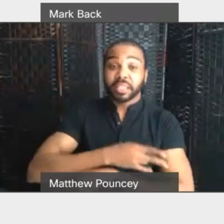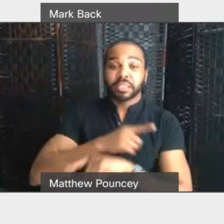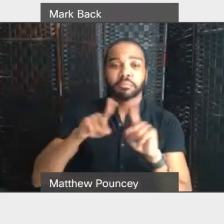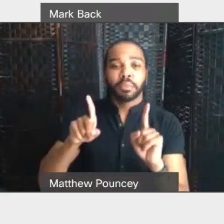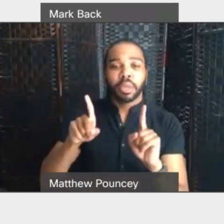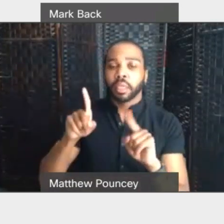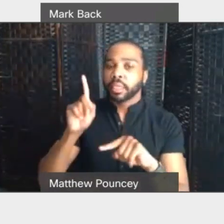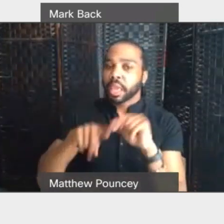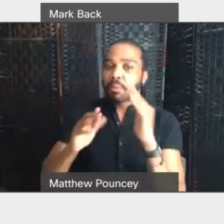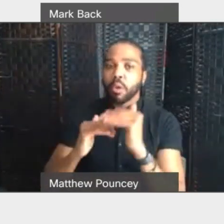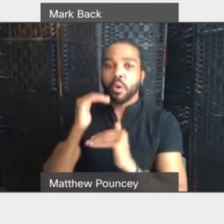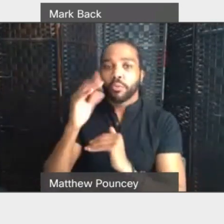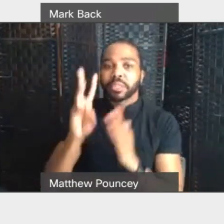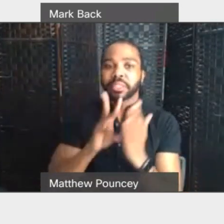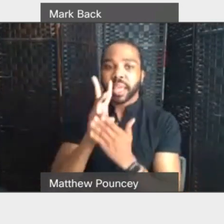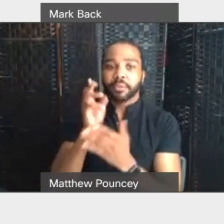per day.